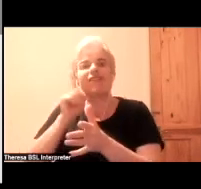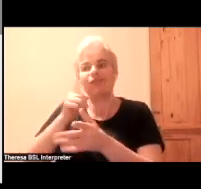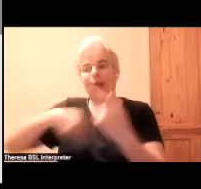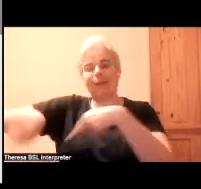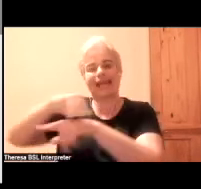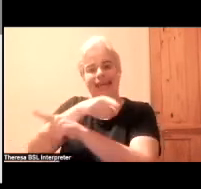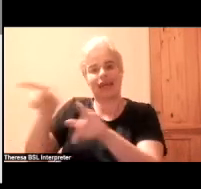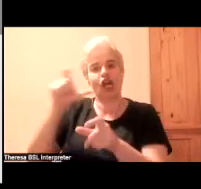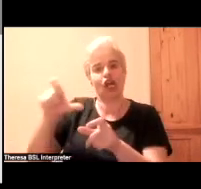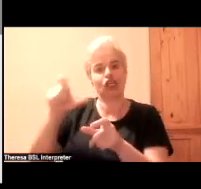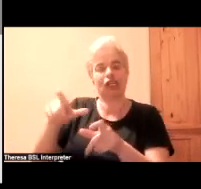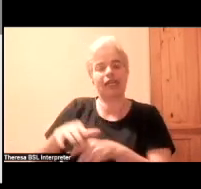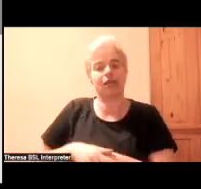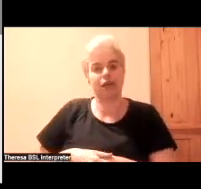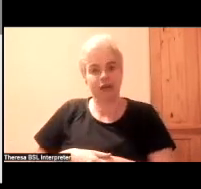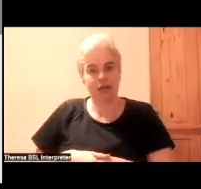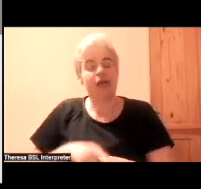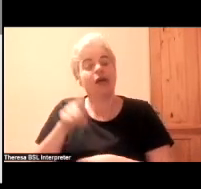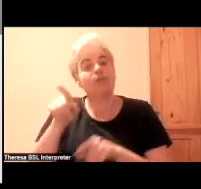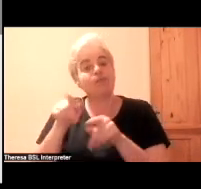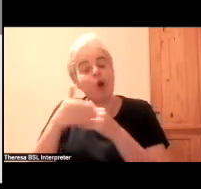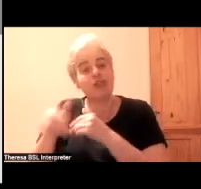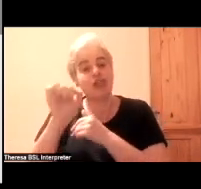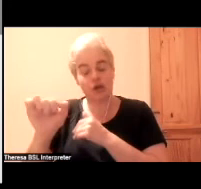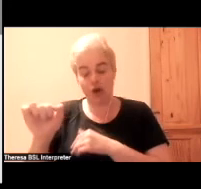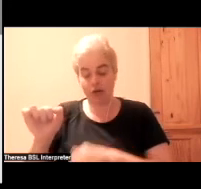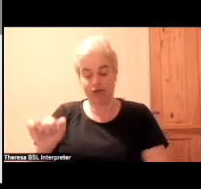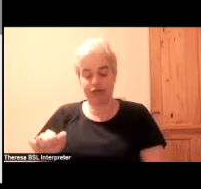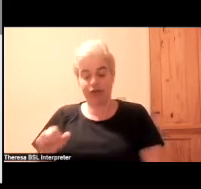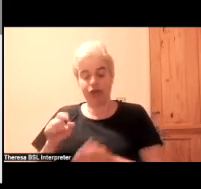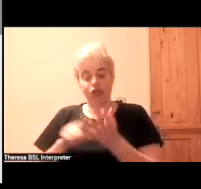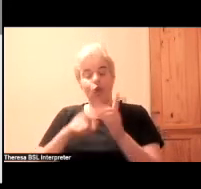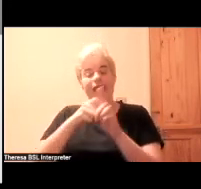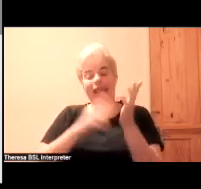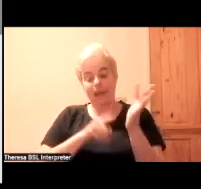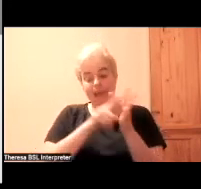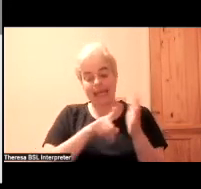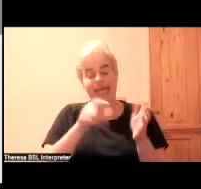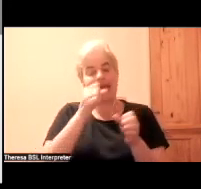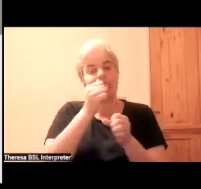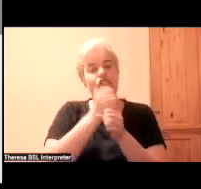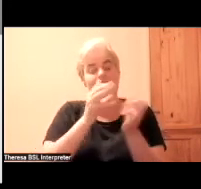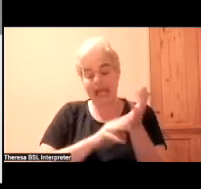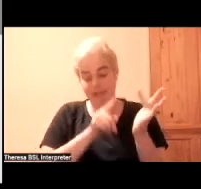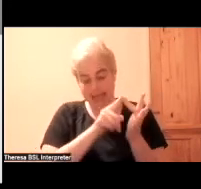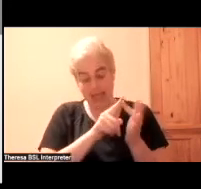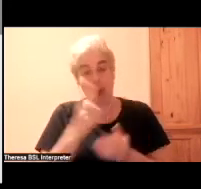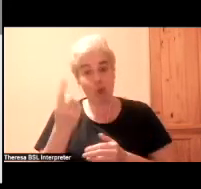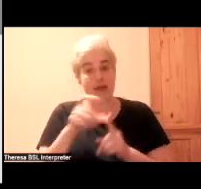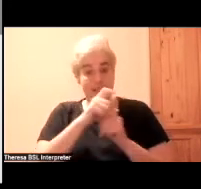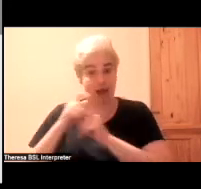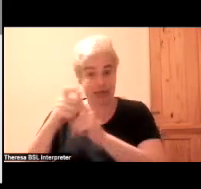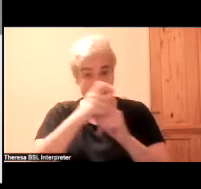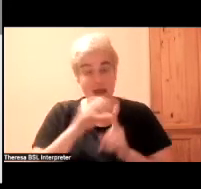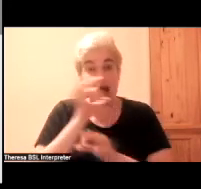so if they're UKME or GMH. Let me give you just one example. One diocese asked their